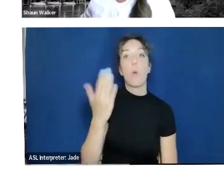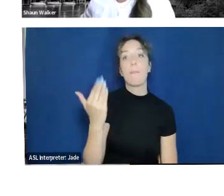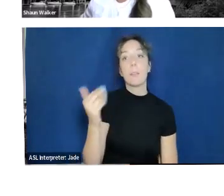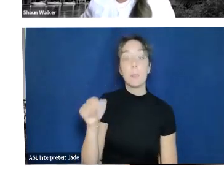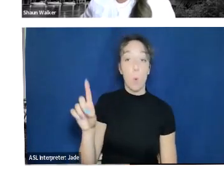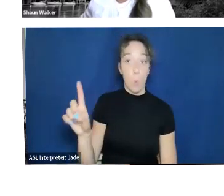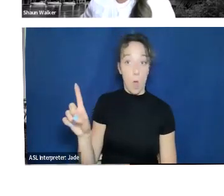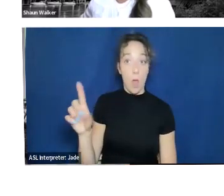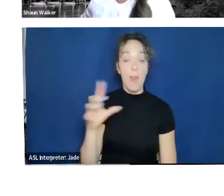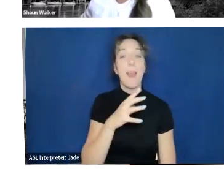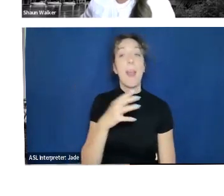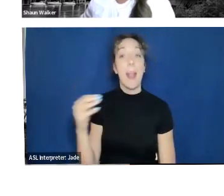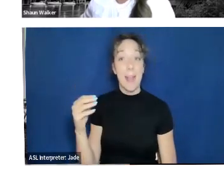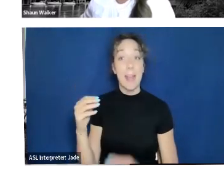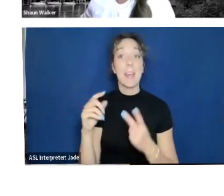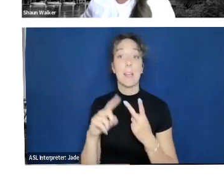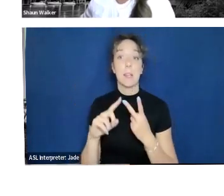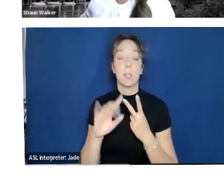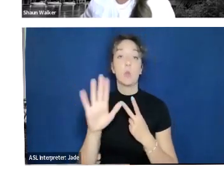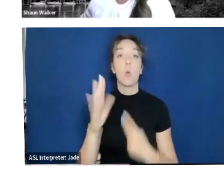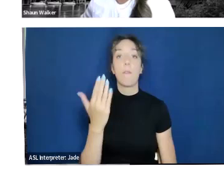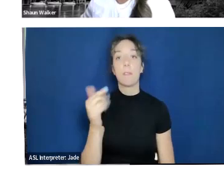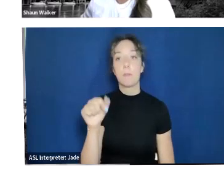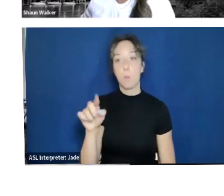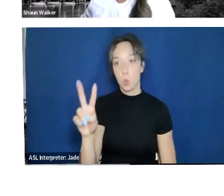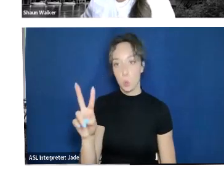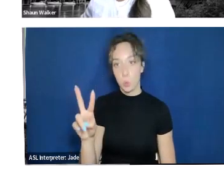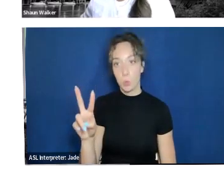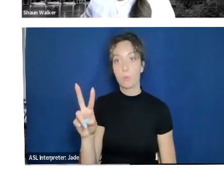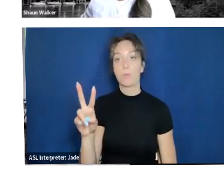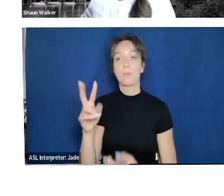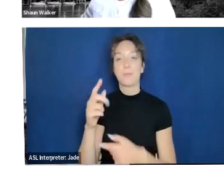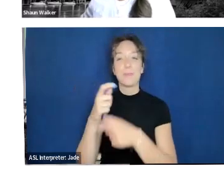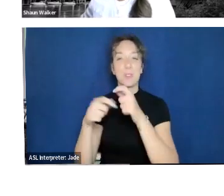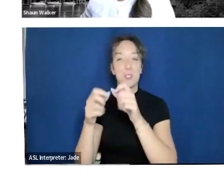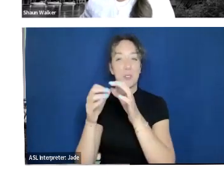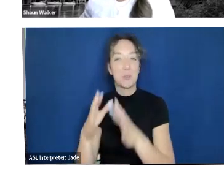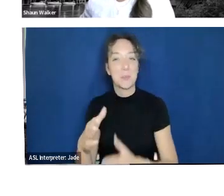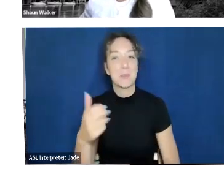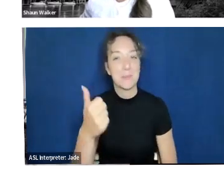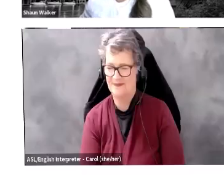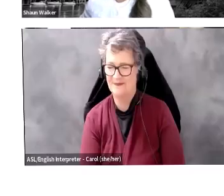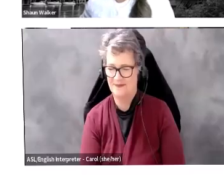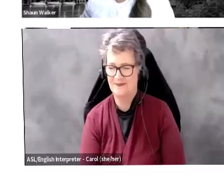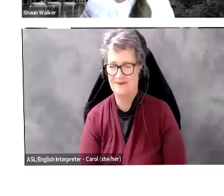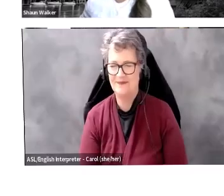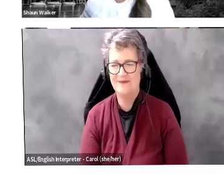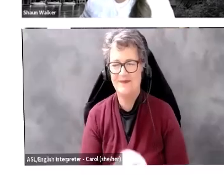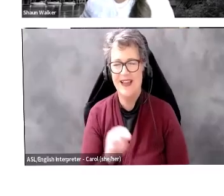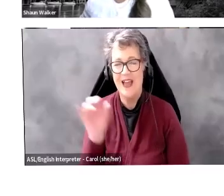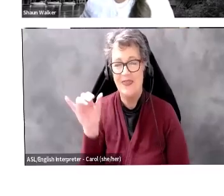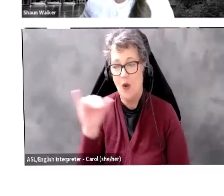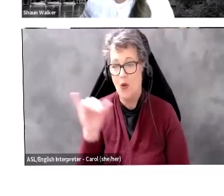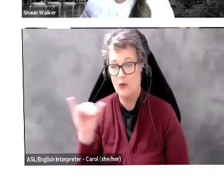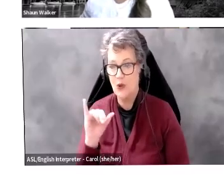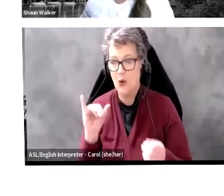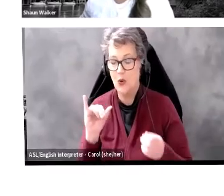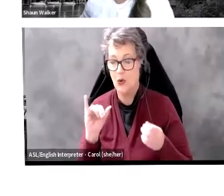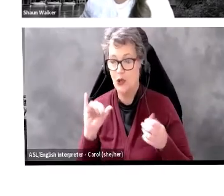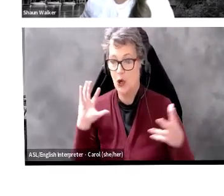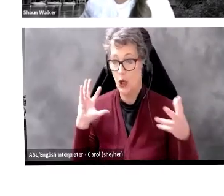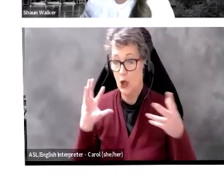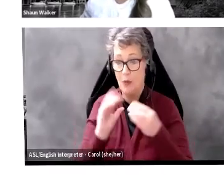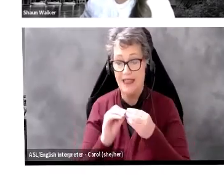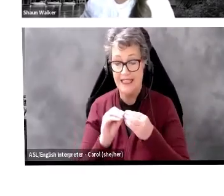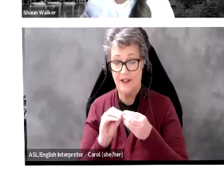15.1 and your 15.2, and then also your cumulative enrollment